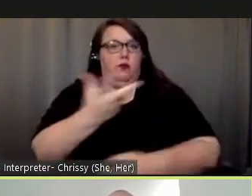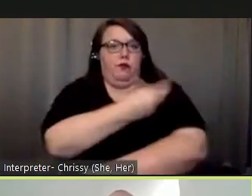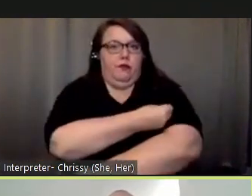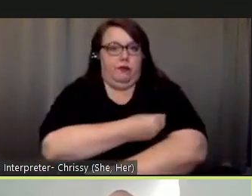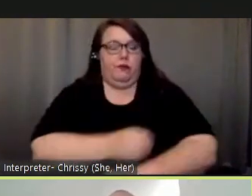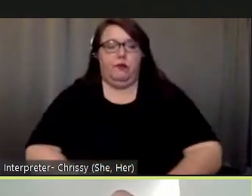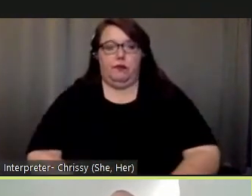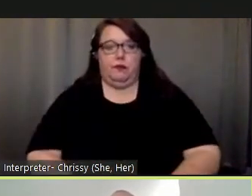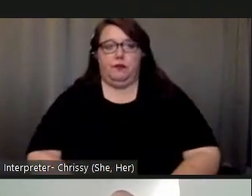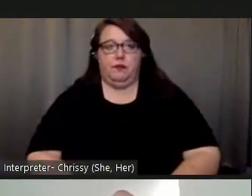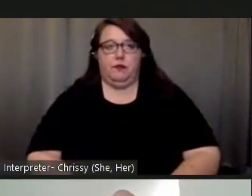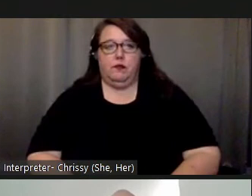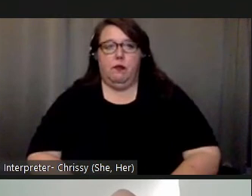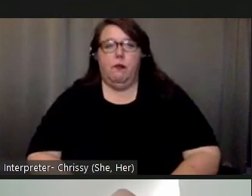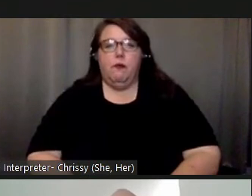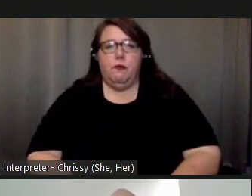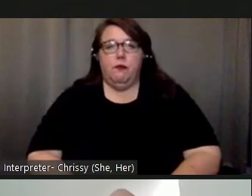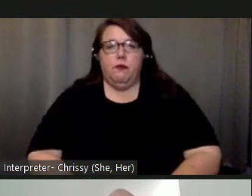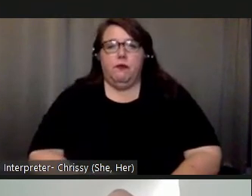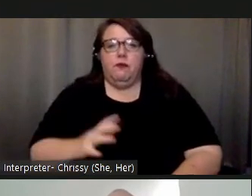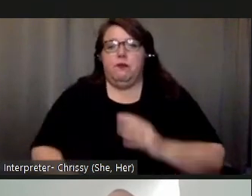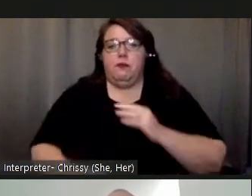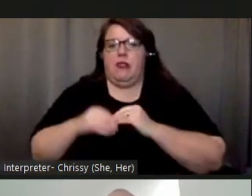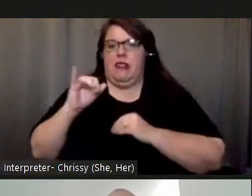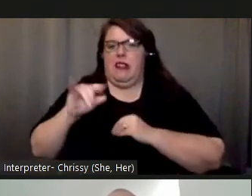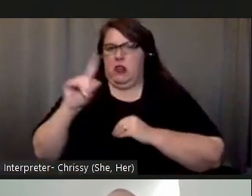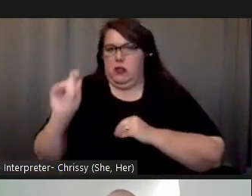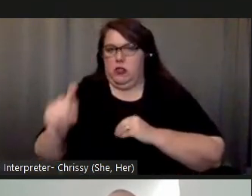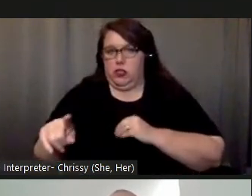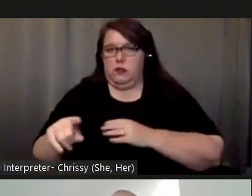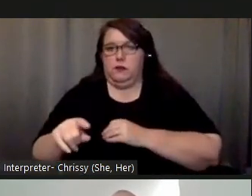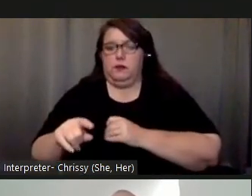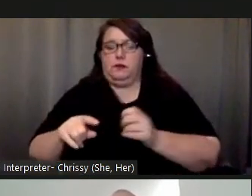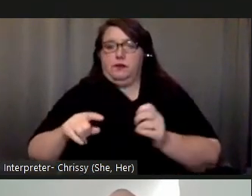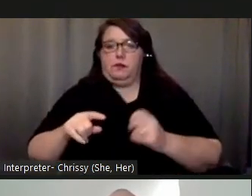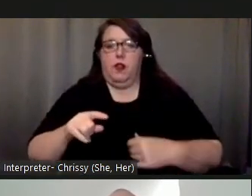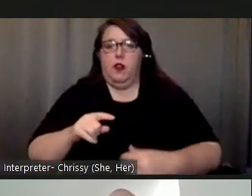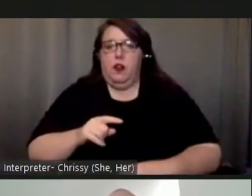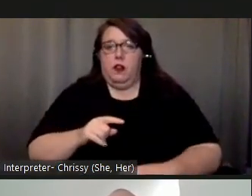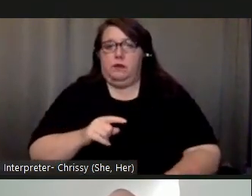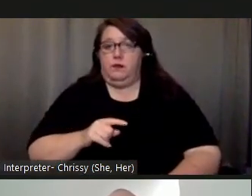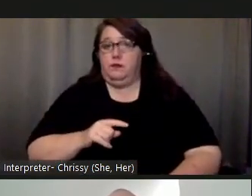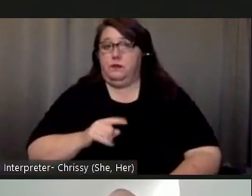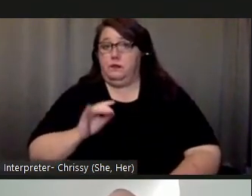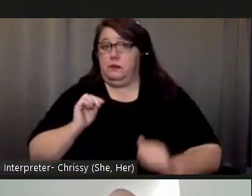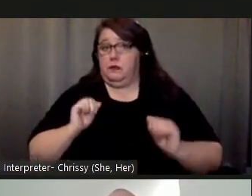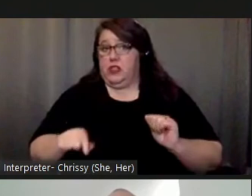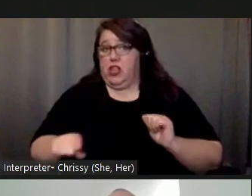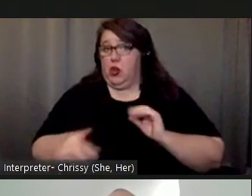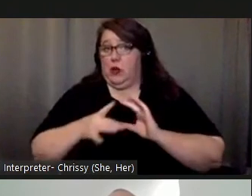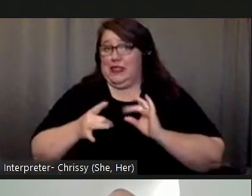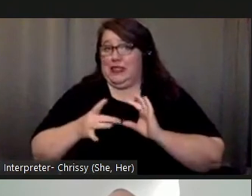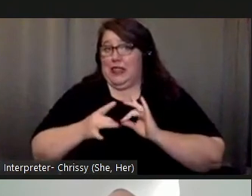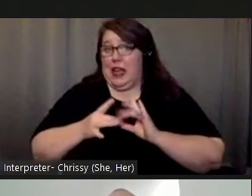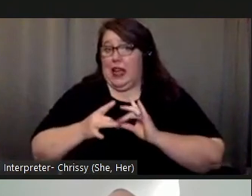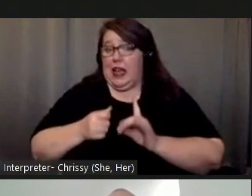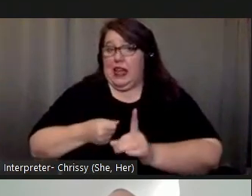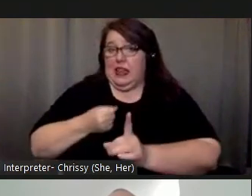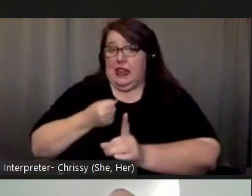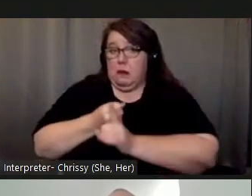And kind of to go along with that, would you be able to say how that impacts the distribution timetable